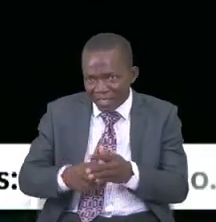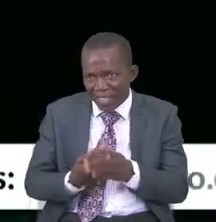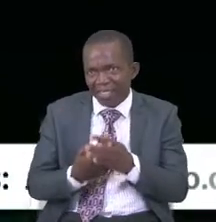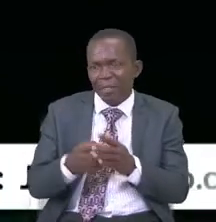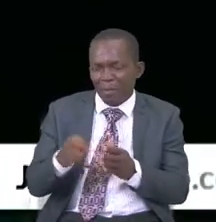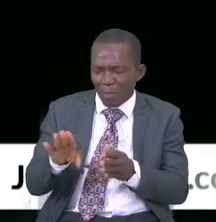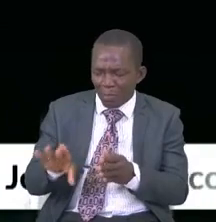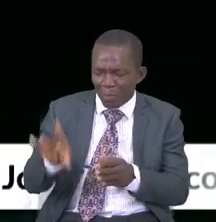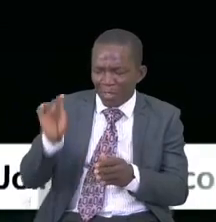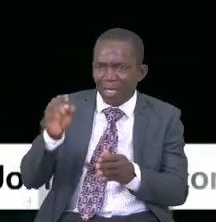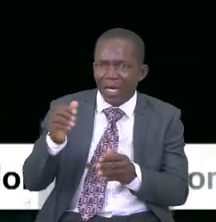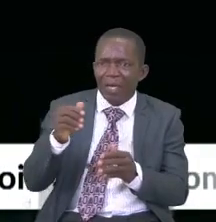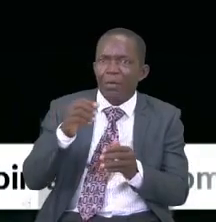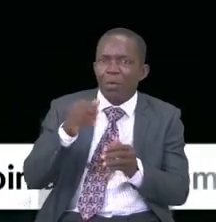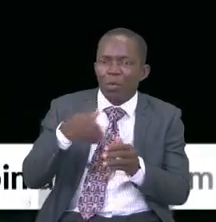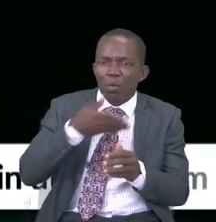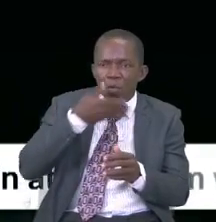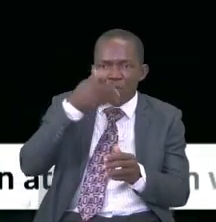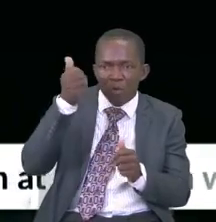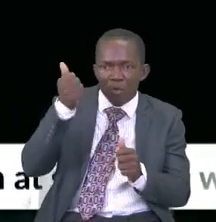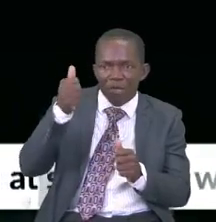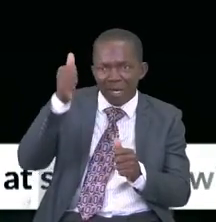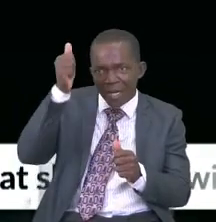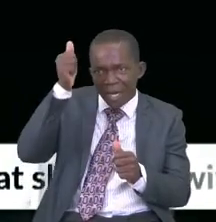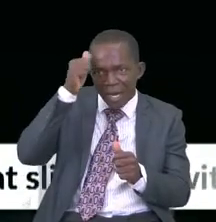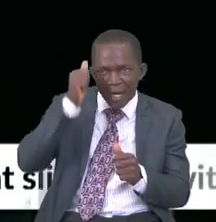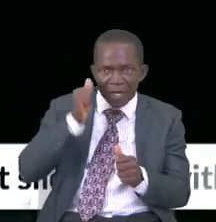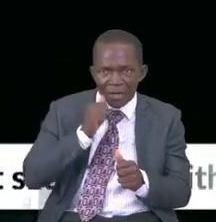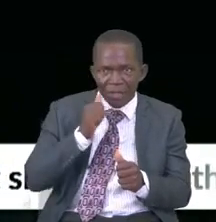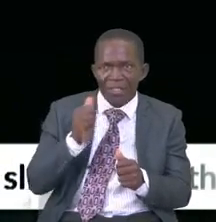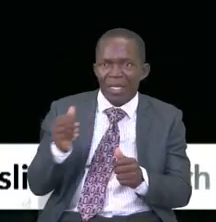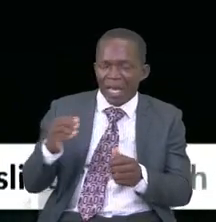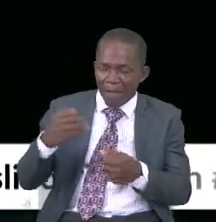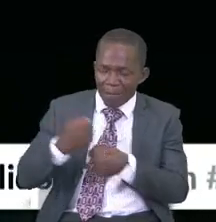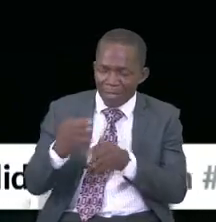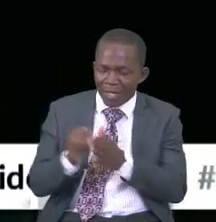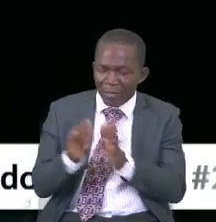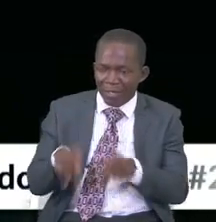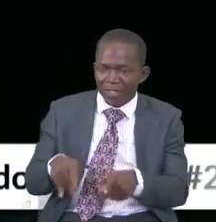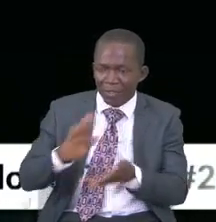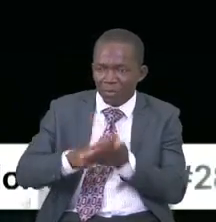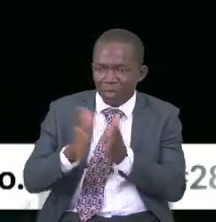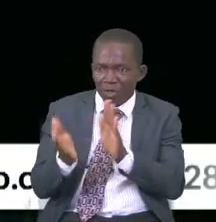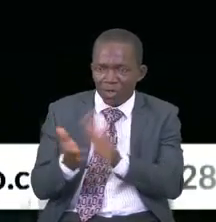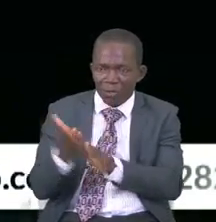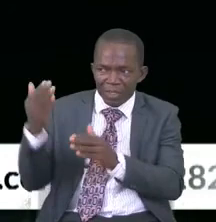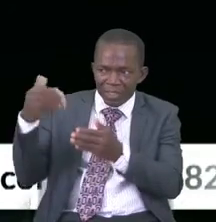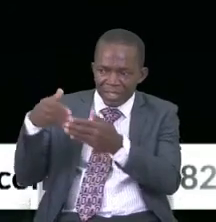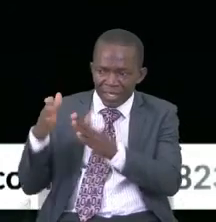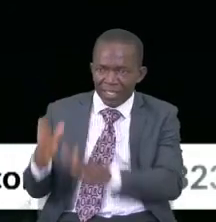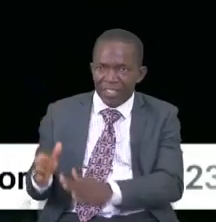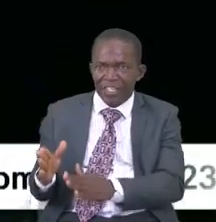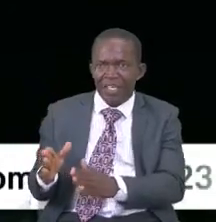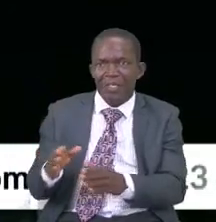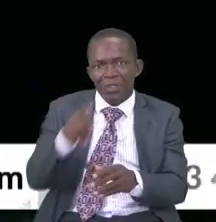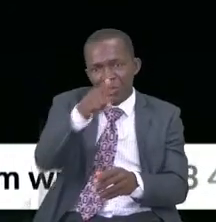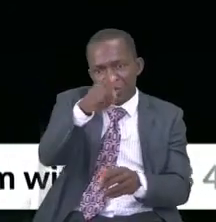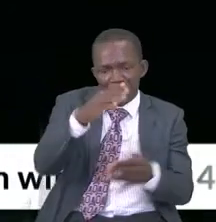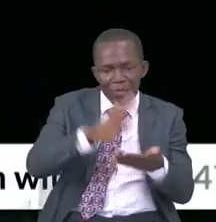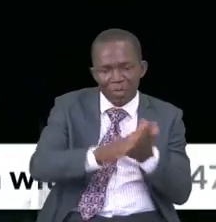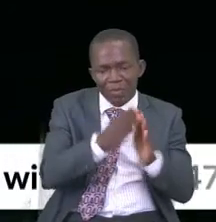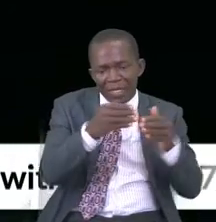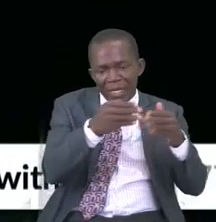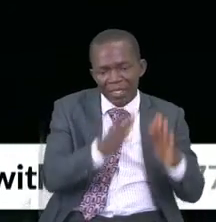adult, somebody who is more experienced in the field, and say, you become their mentor, you their mentor, you their mentor, you their mentor. You.